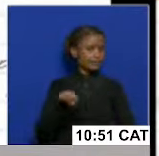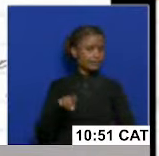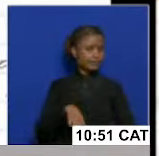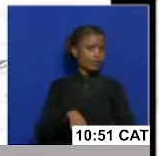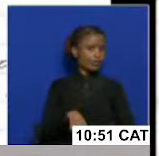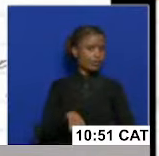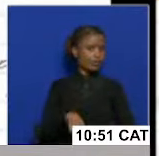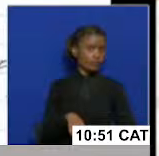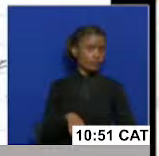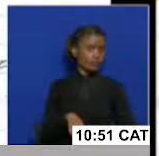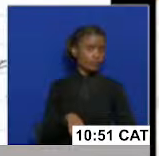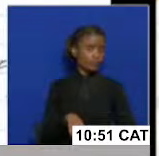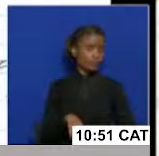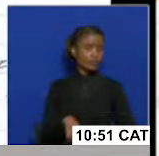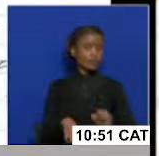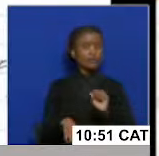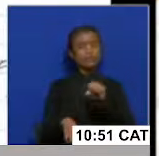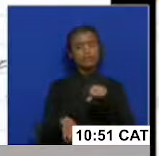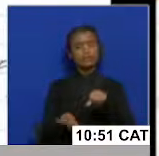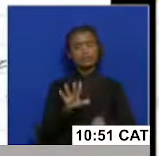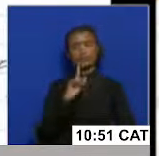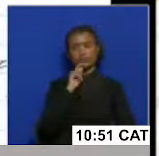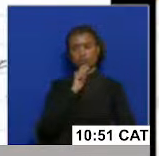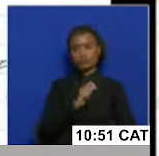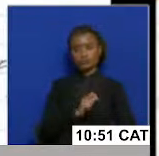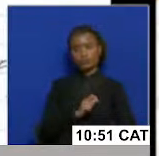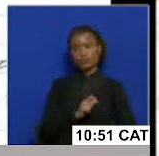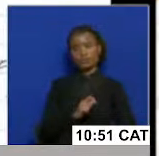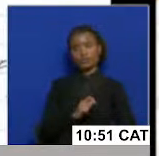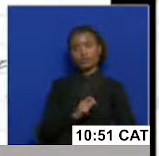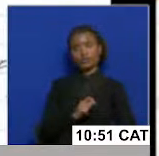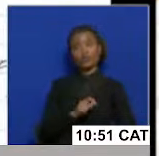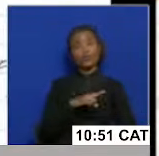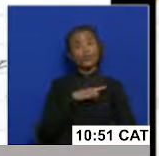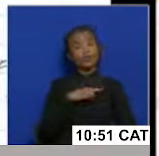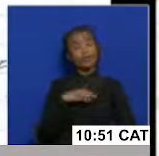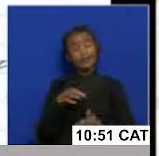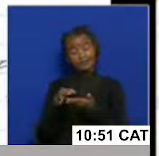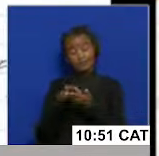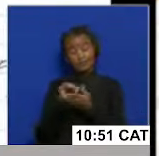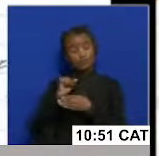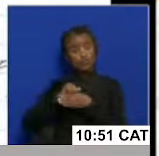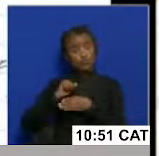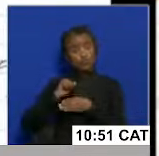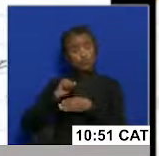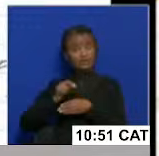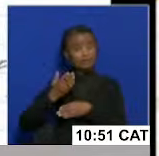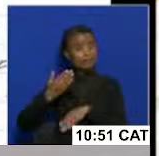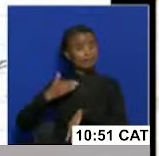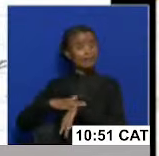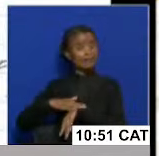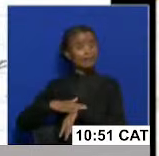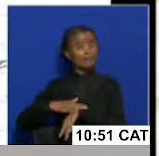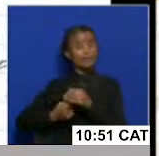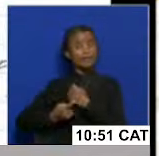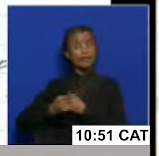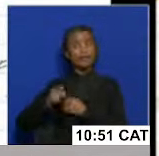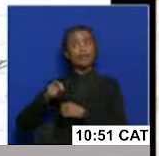Yes, it's not true. Because those stones at that point in time were in the possession of their owner. Is that